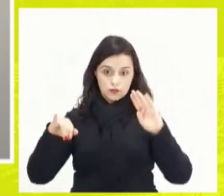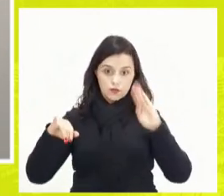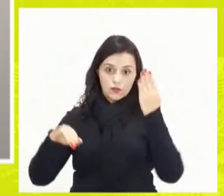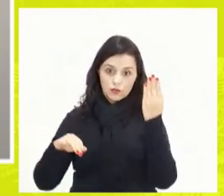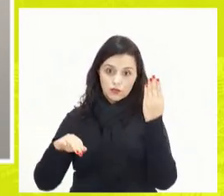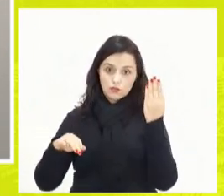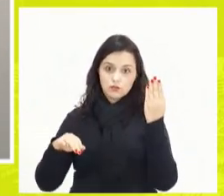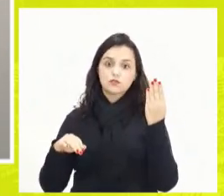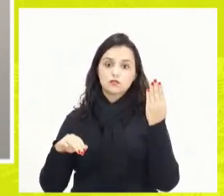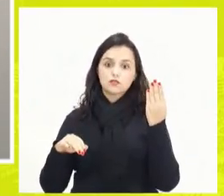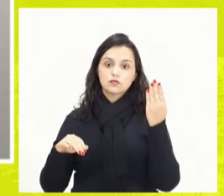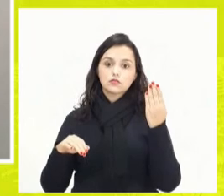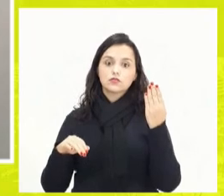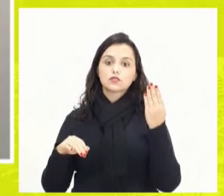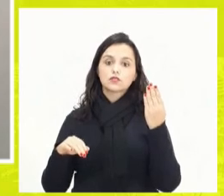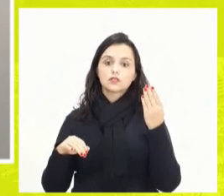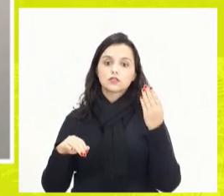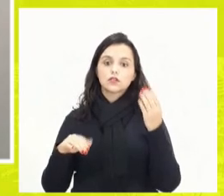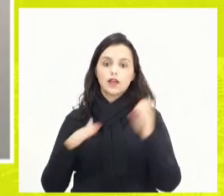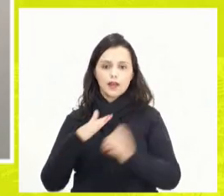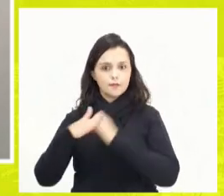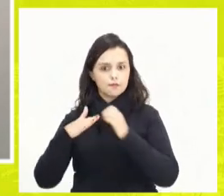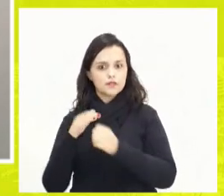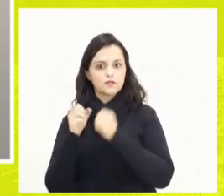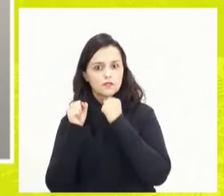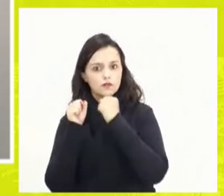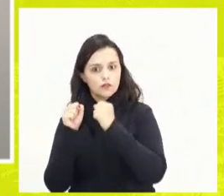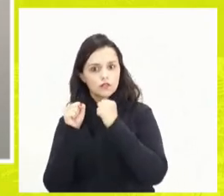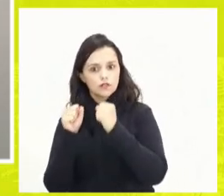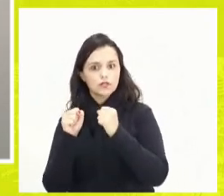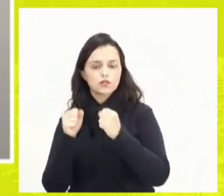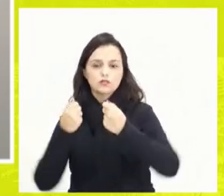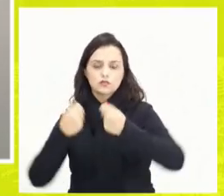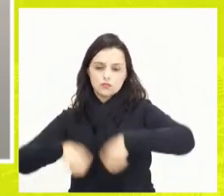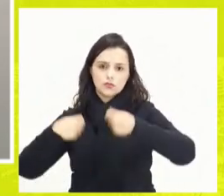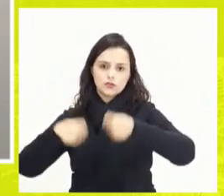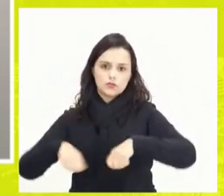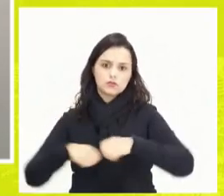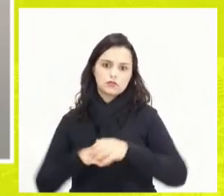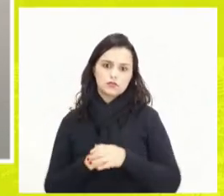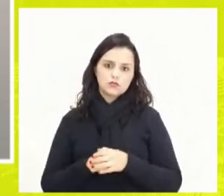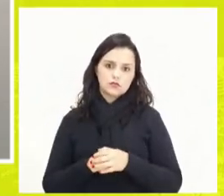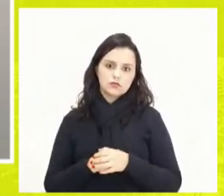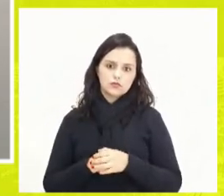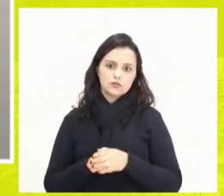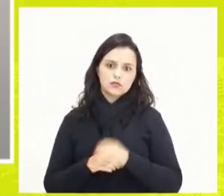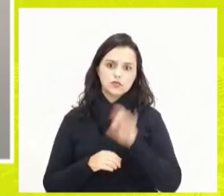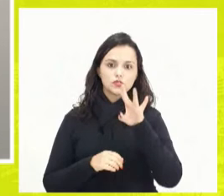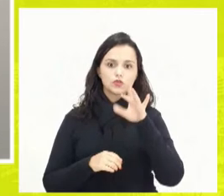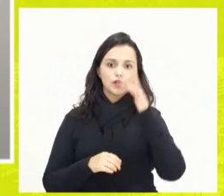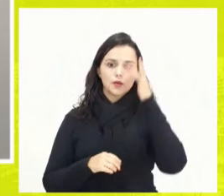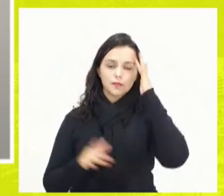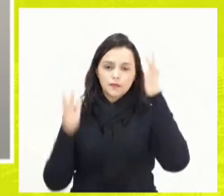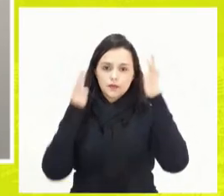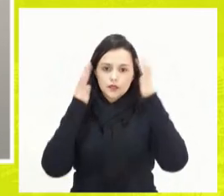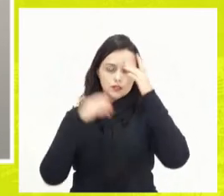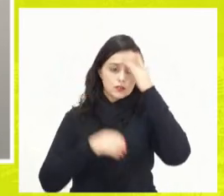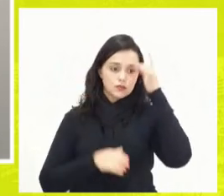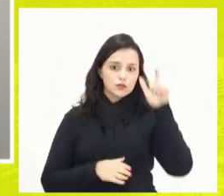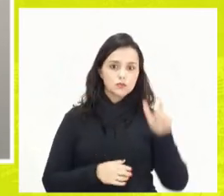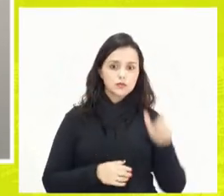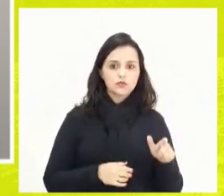are the journalism institution must be strengthened we must not just think of the